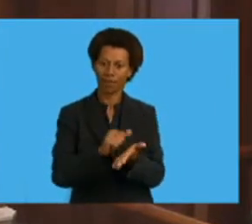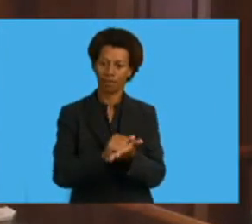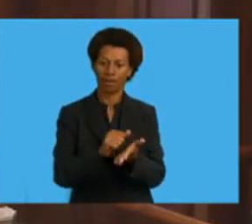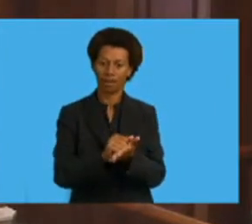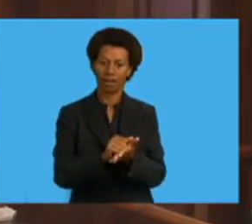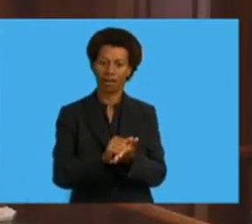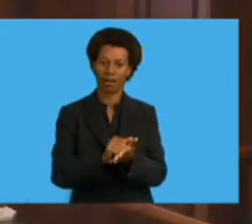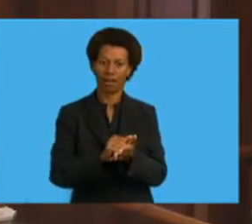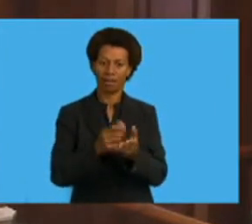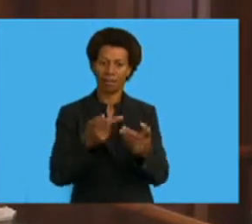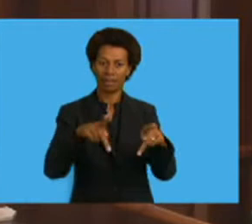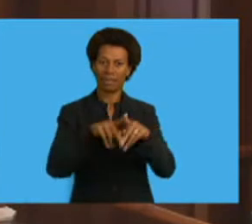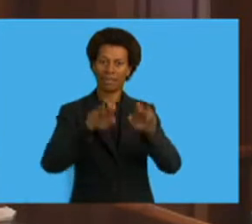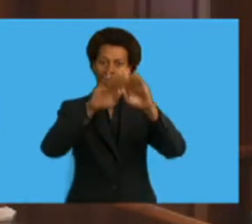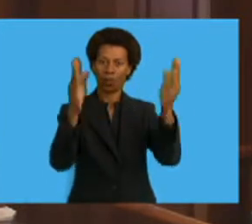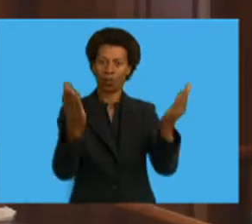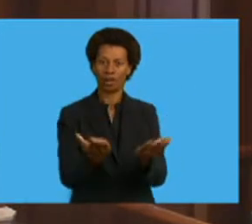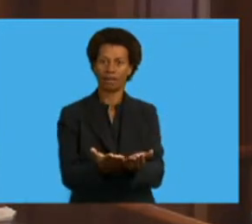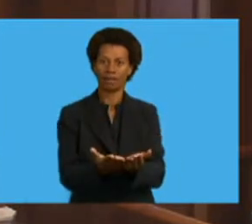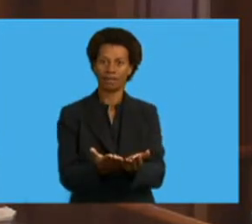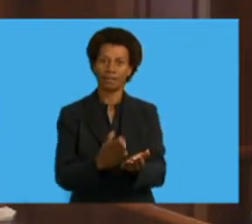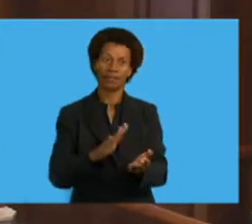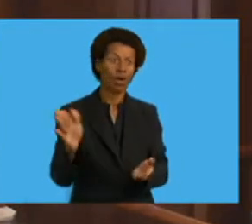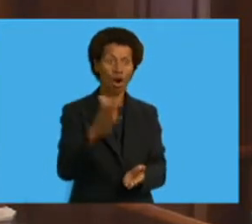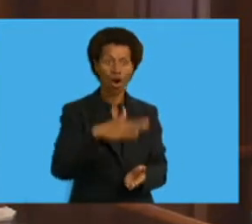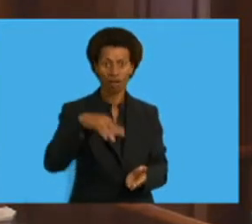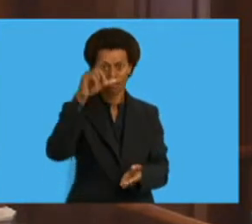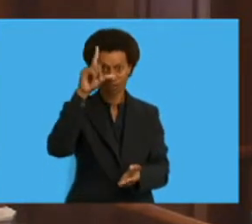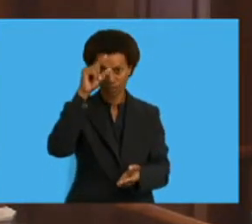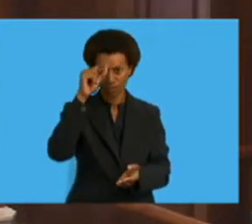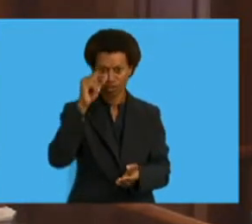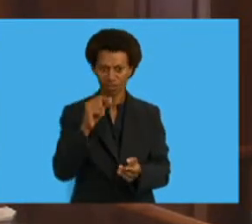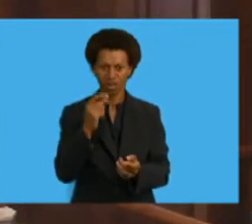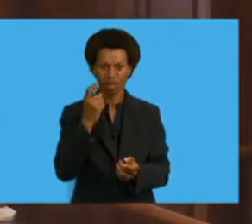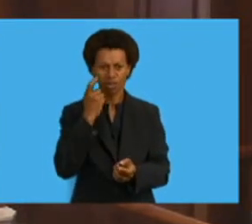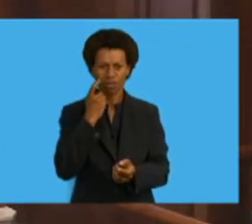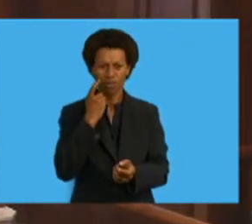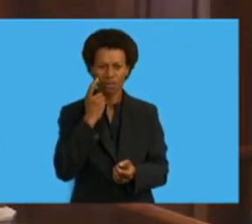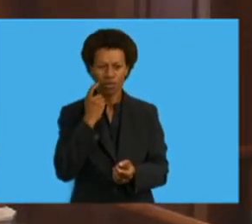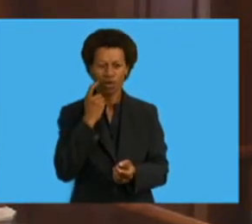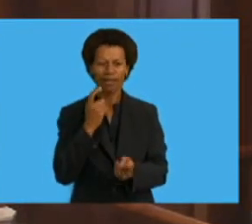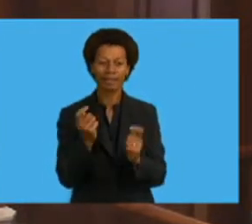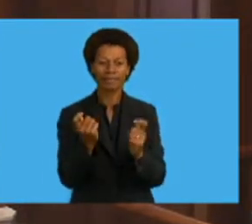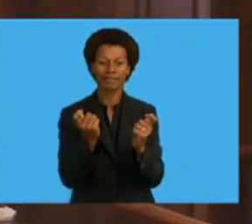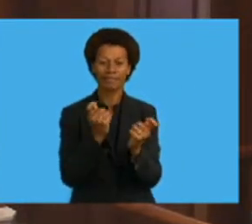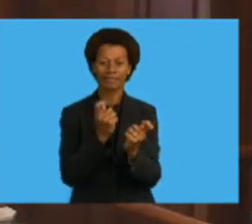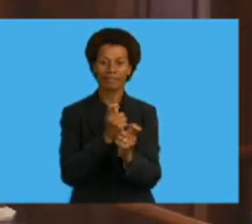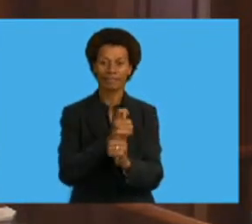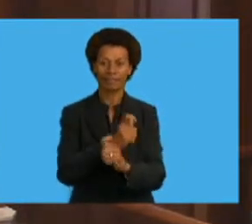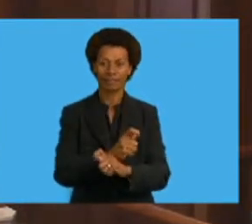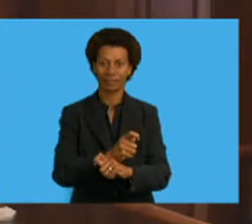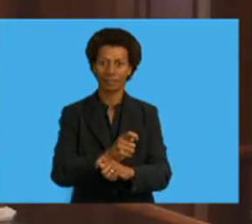Everyone knows Fiji required true transformation. And this transformation must continue.